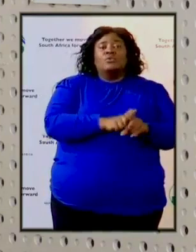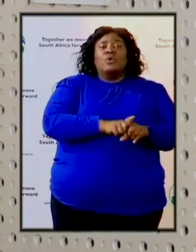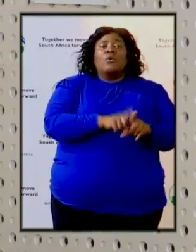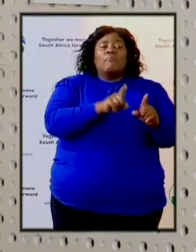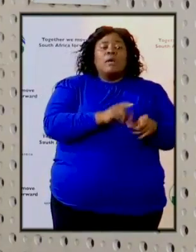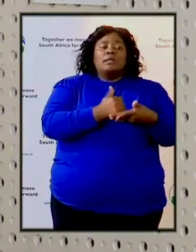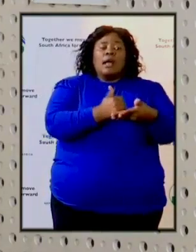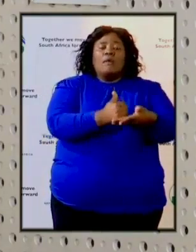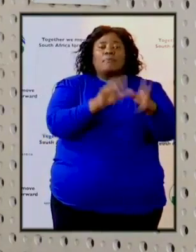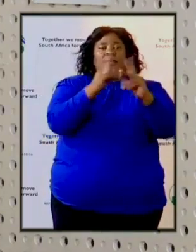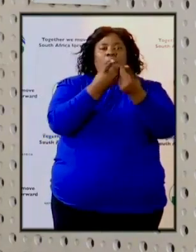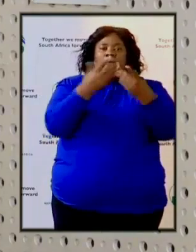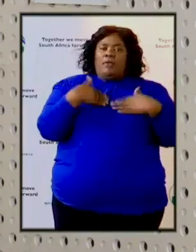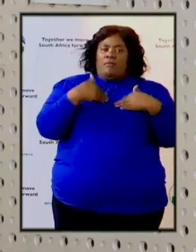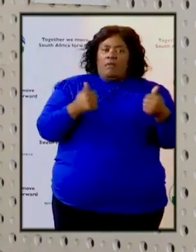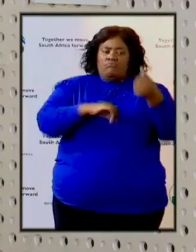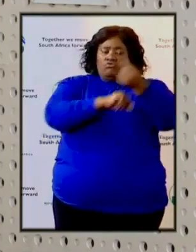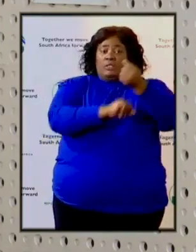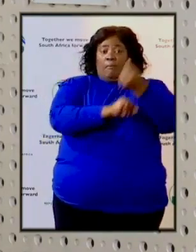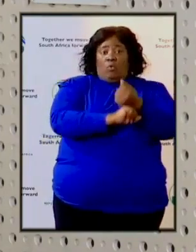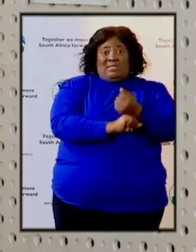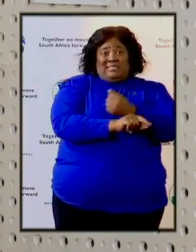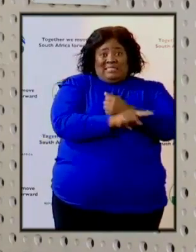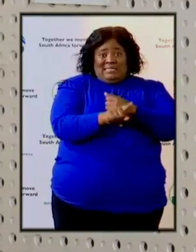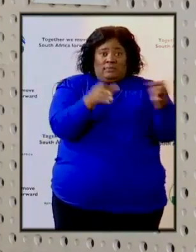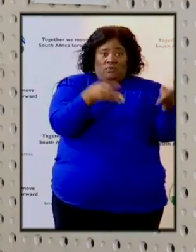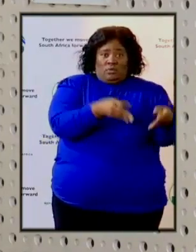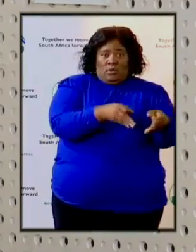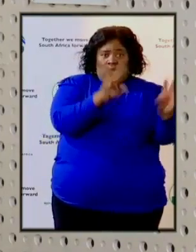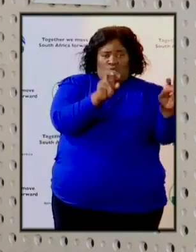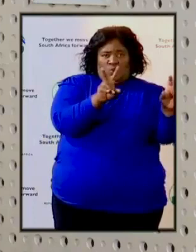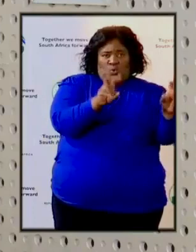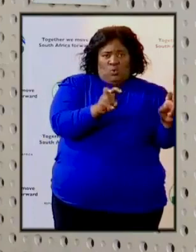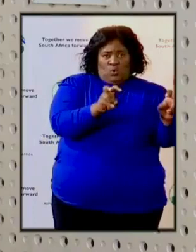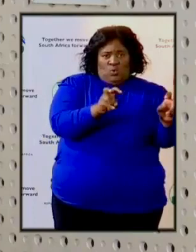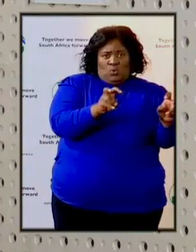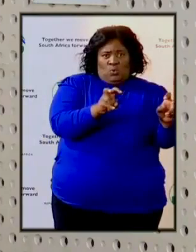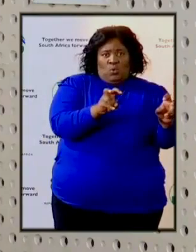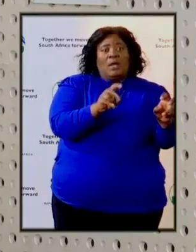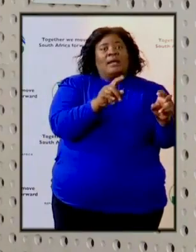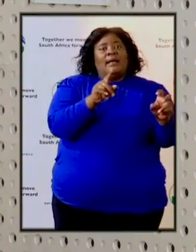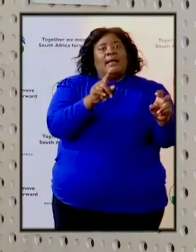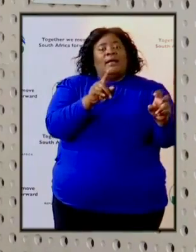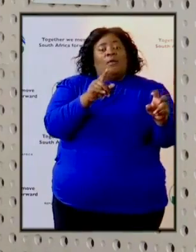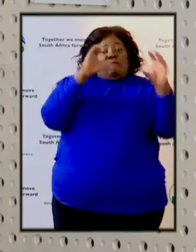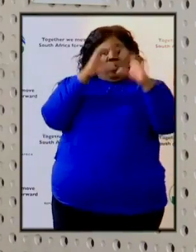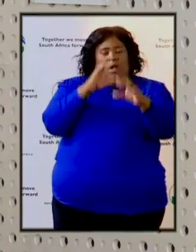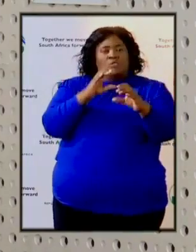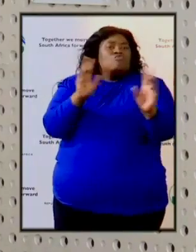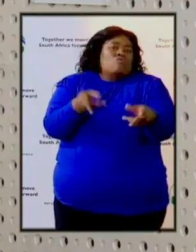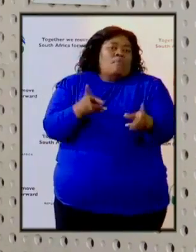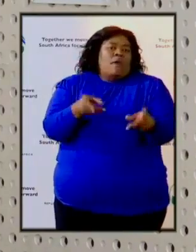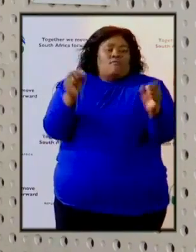the Department of Health to supplement, to regulate the issue of funerals, they deal with the ordinary funerals. So at this stage, we